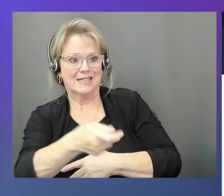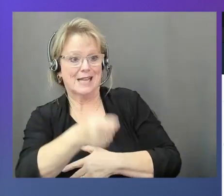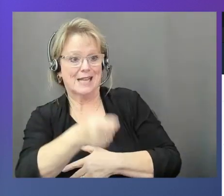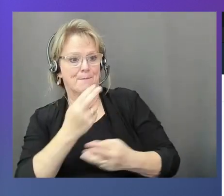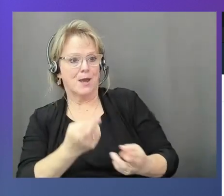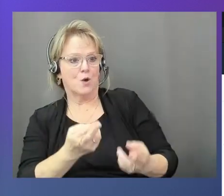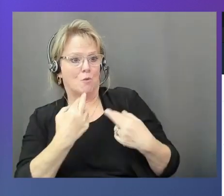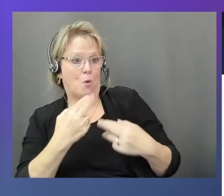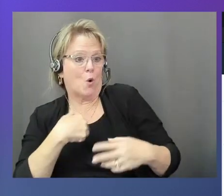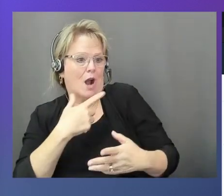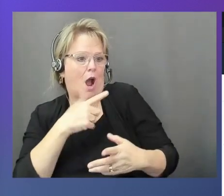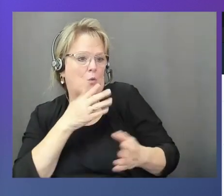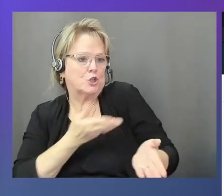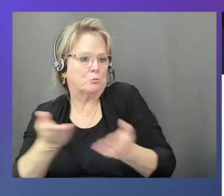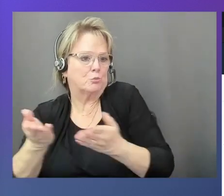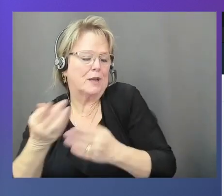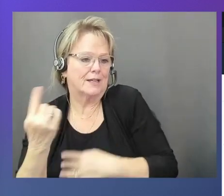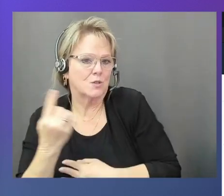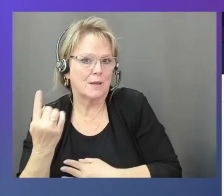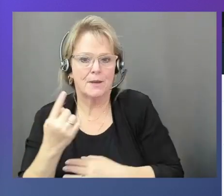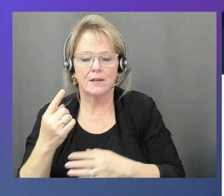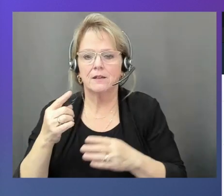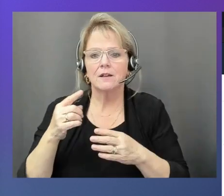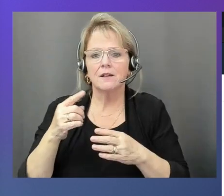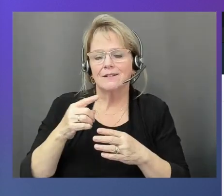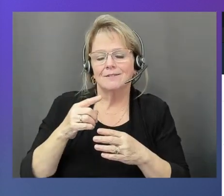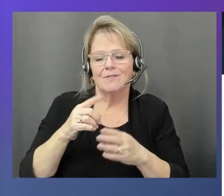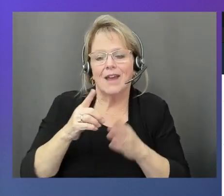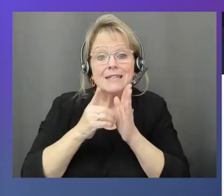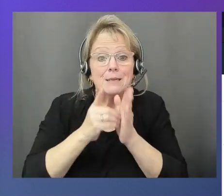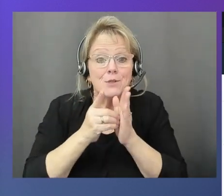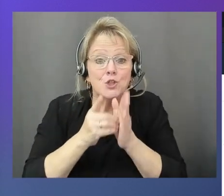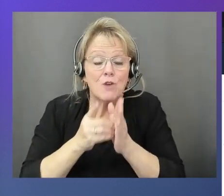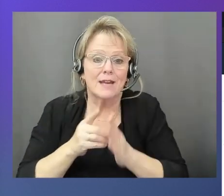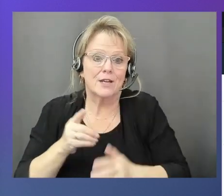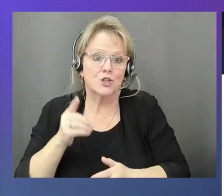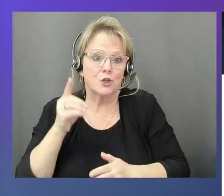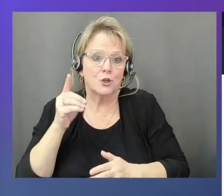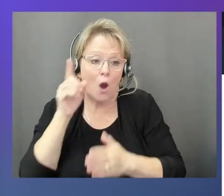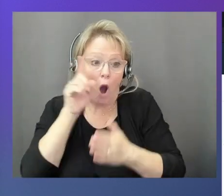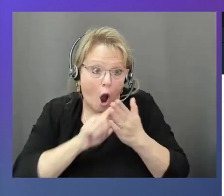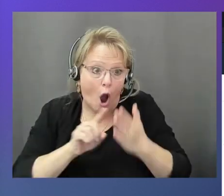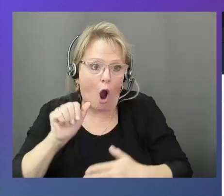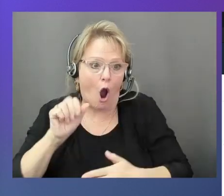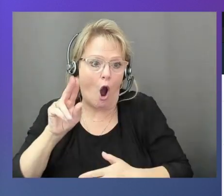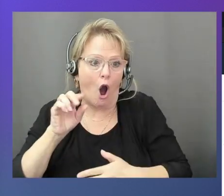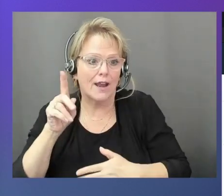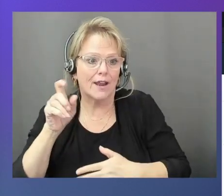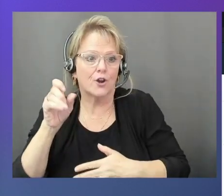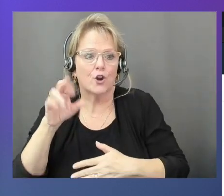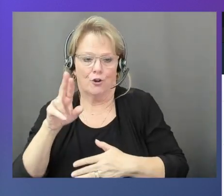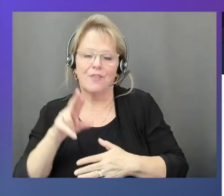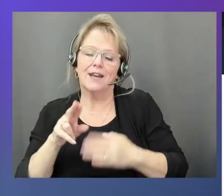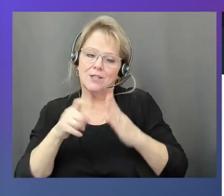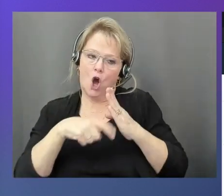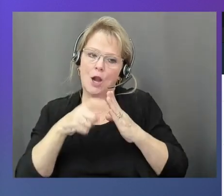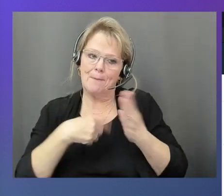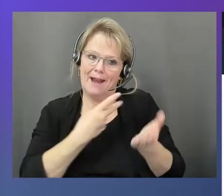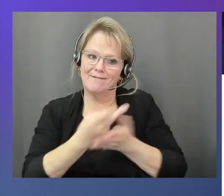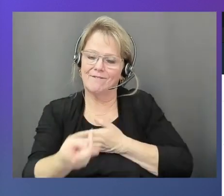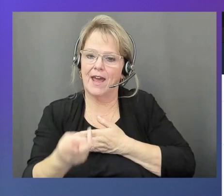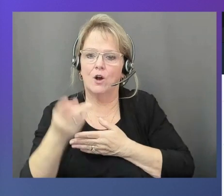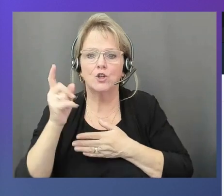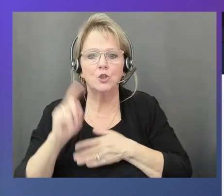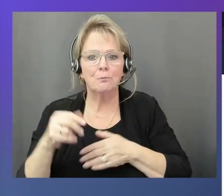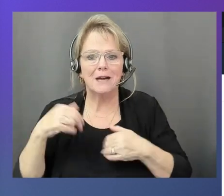And like they always say, if you can't demonstrate it to an auditor, then it's an auto fail. It's an auto fail. So you got to have the data. You have to be able to prove you're